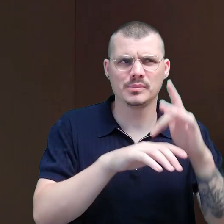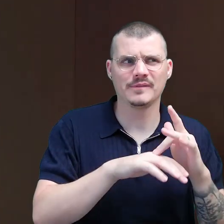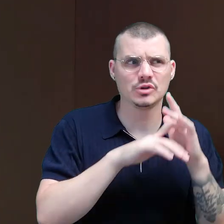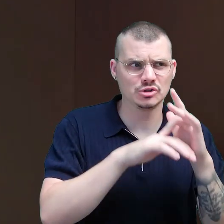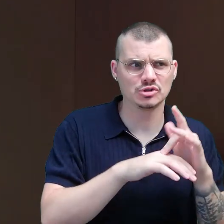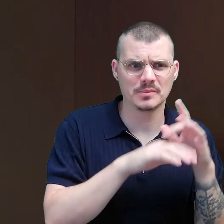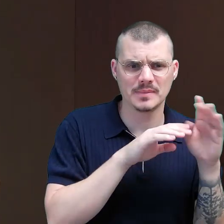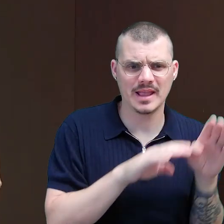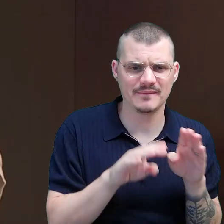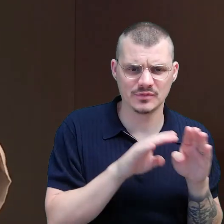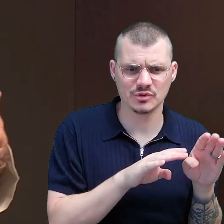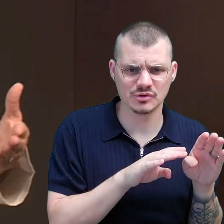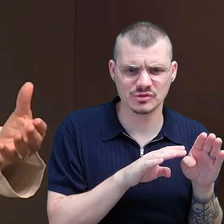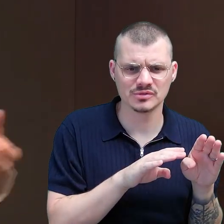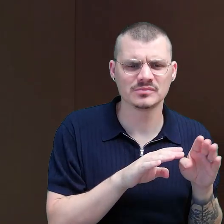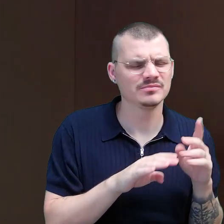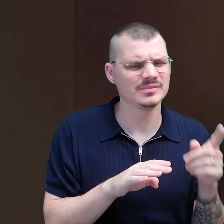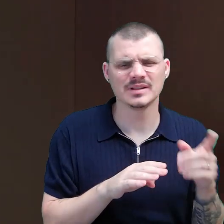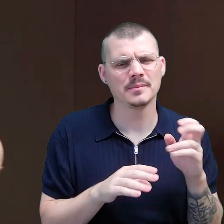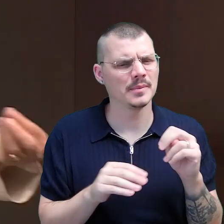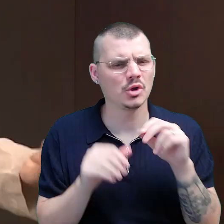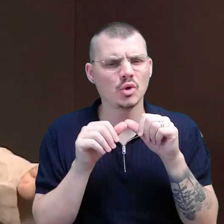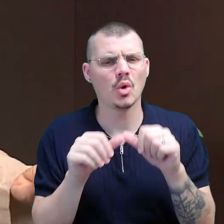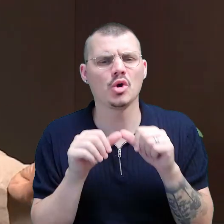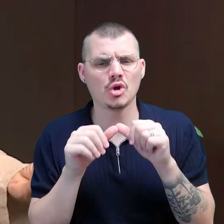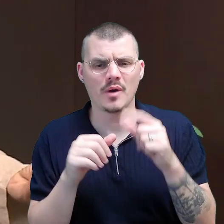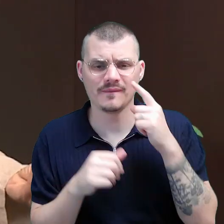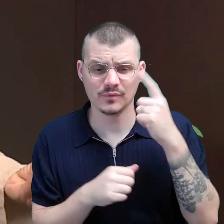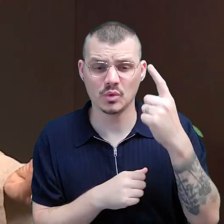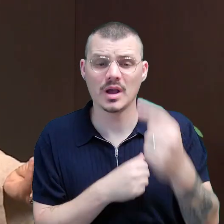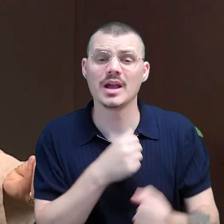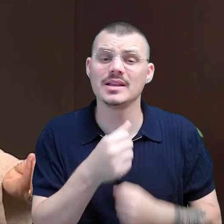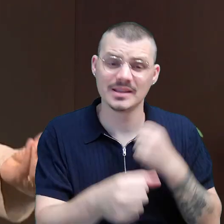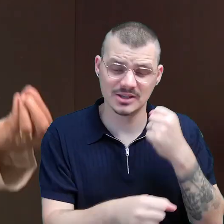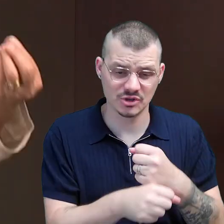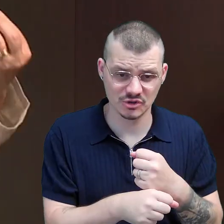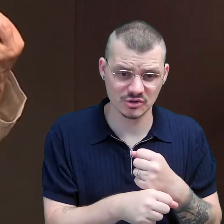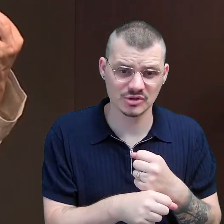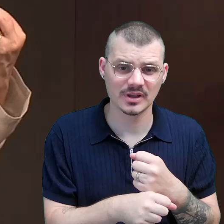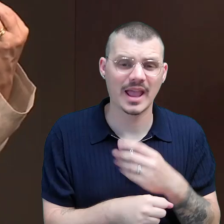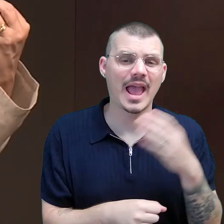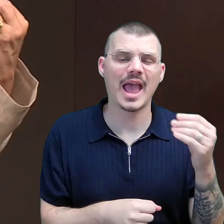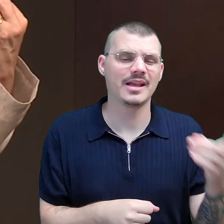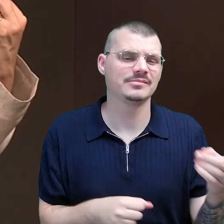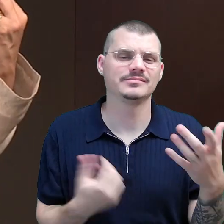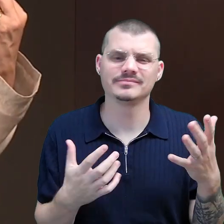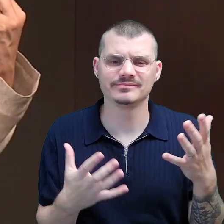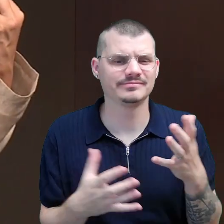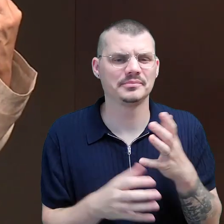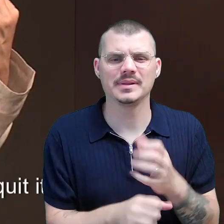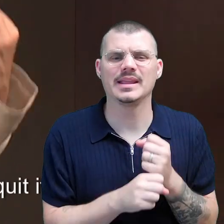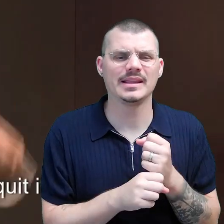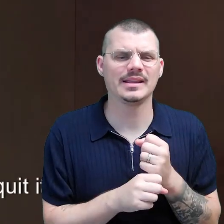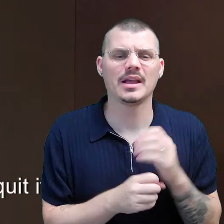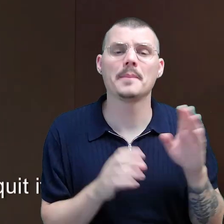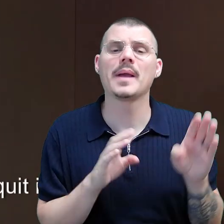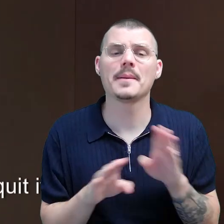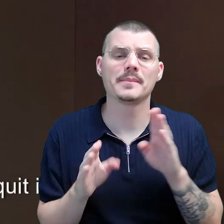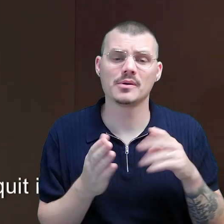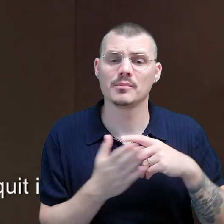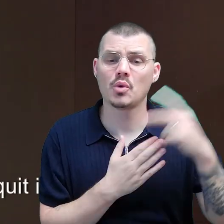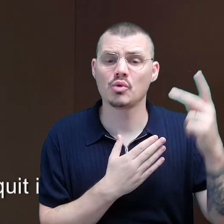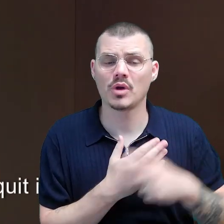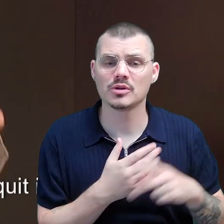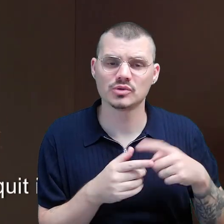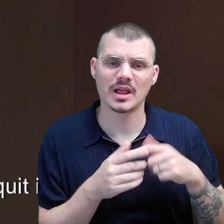behavior, this had been going on for a year, and he'd been getting a behavior